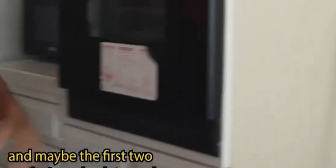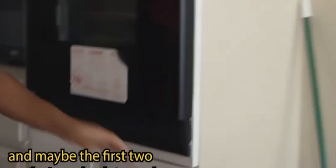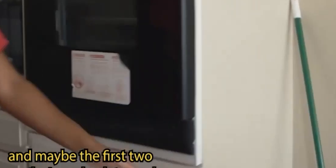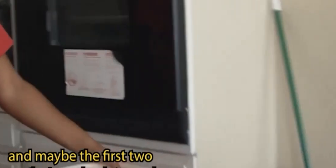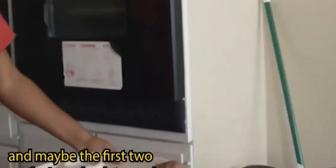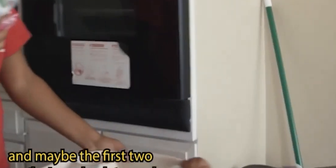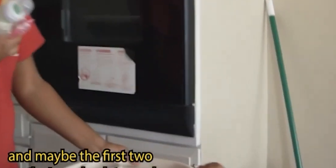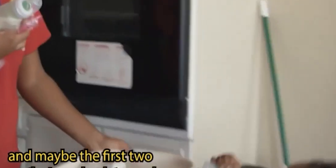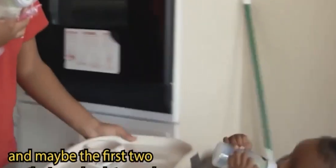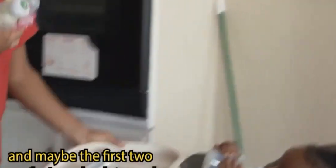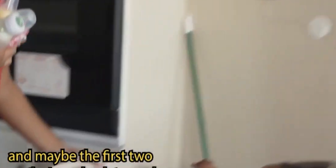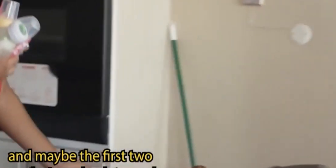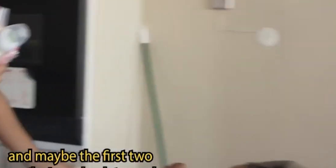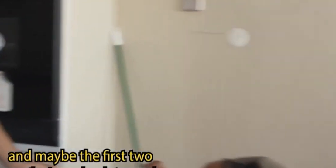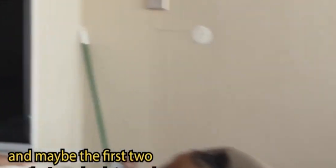And